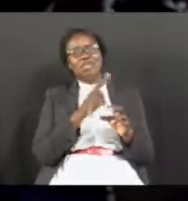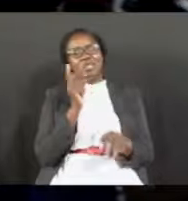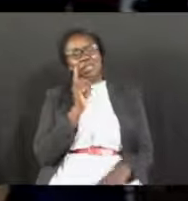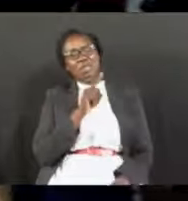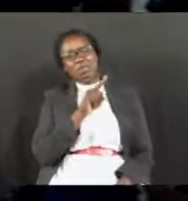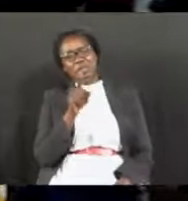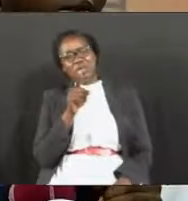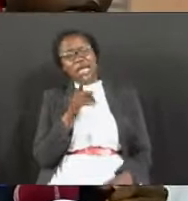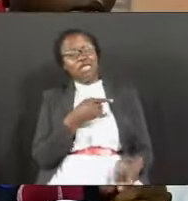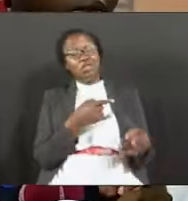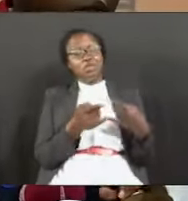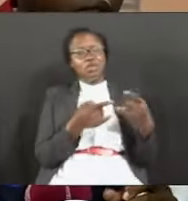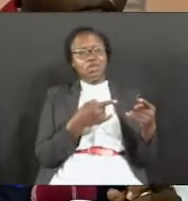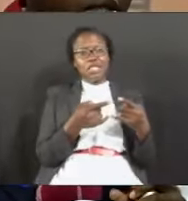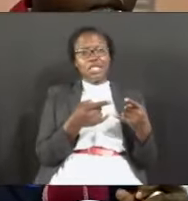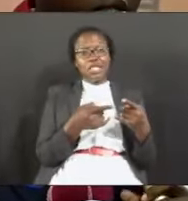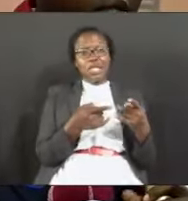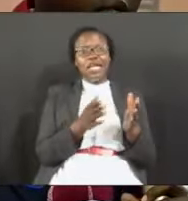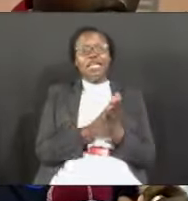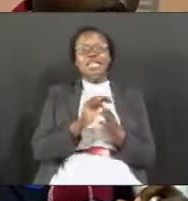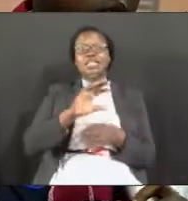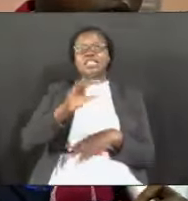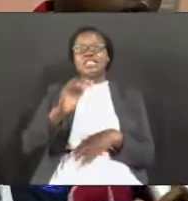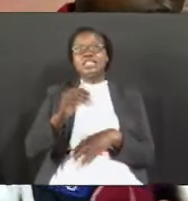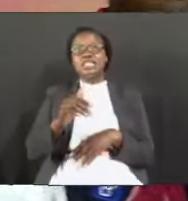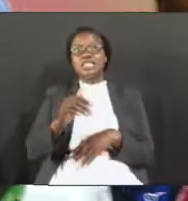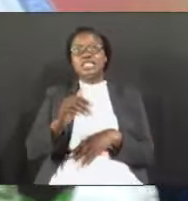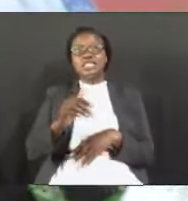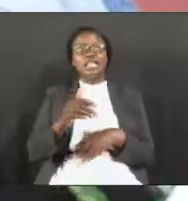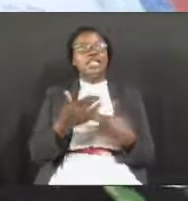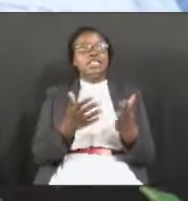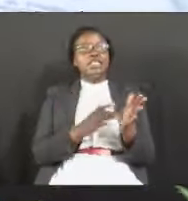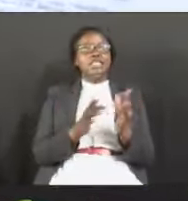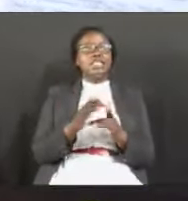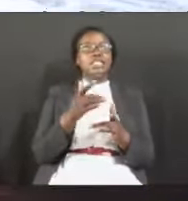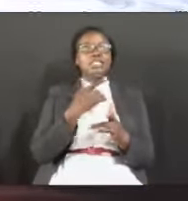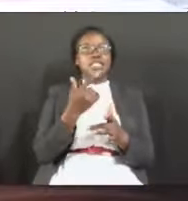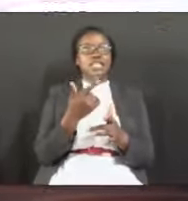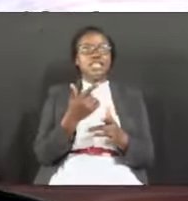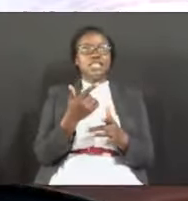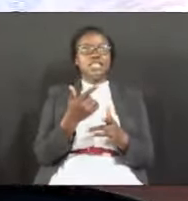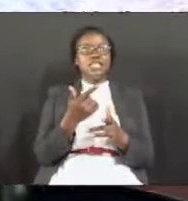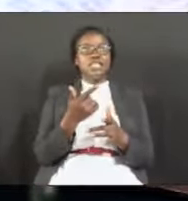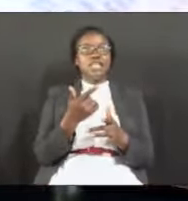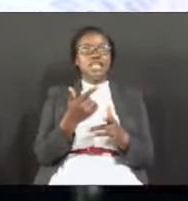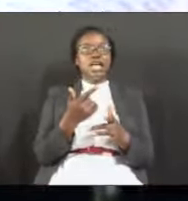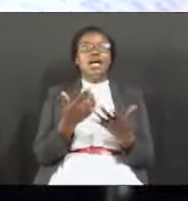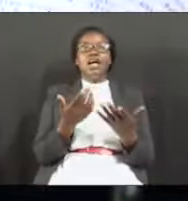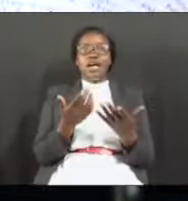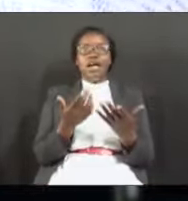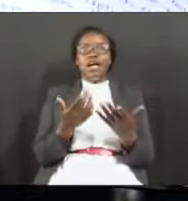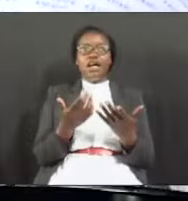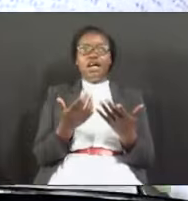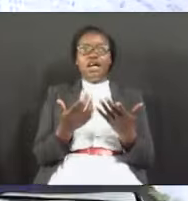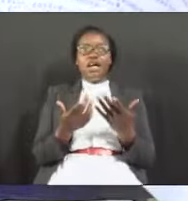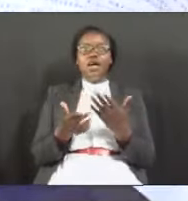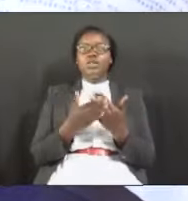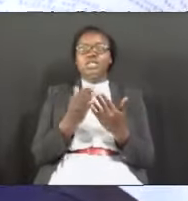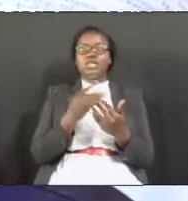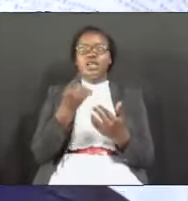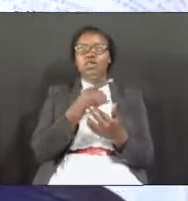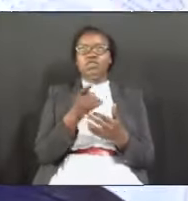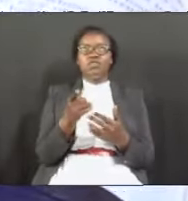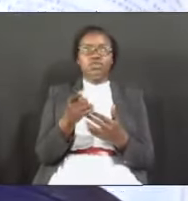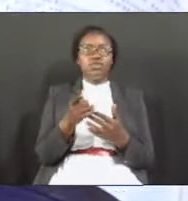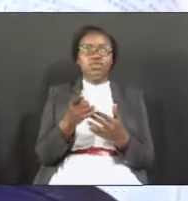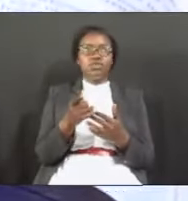are struggling in the city. Jesus says, come to me. I will take care of you. Trust you.